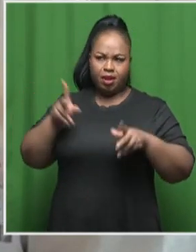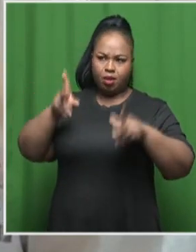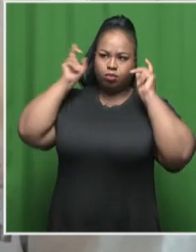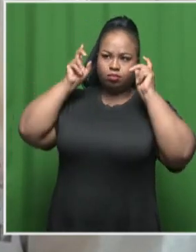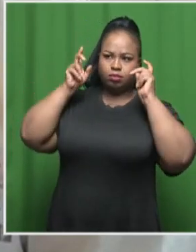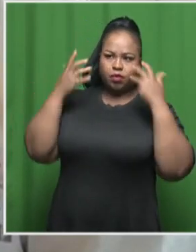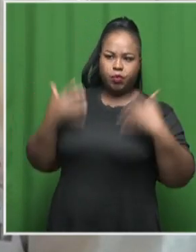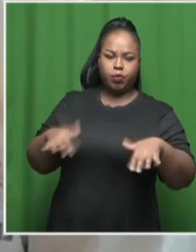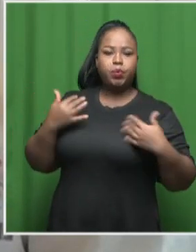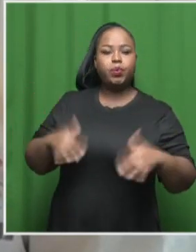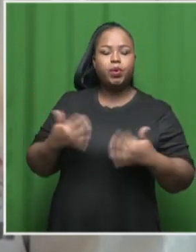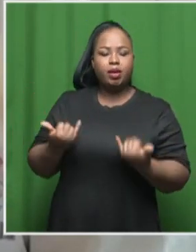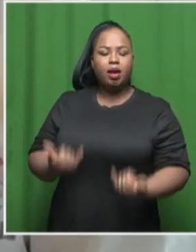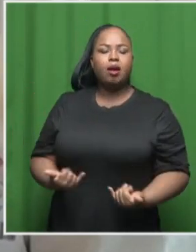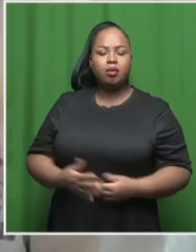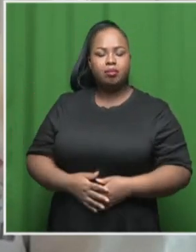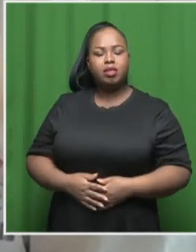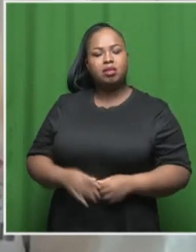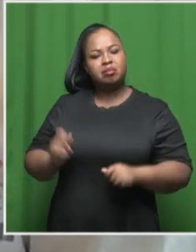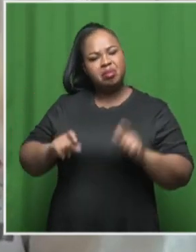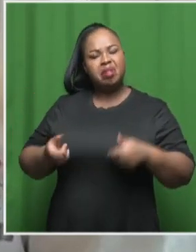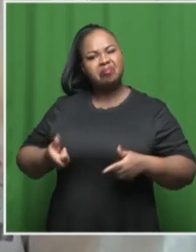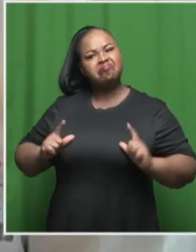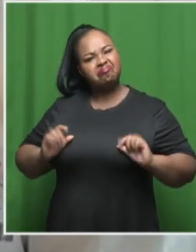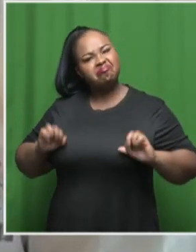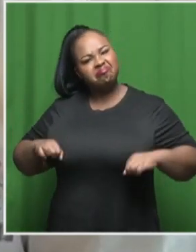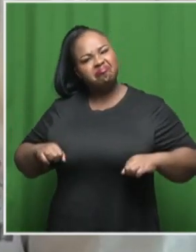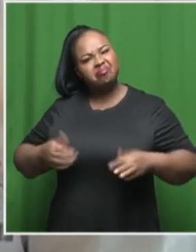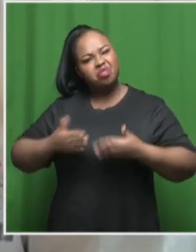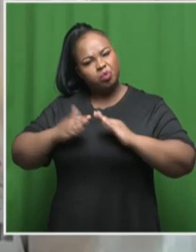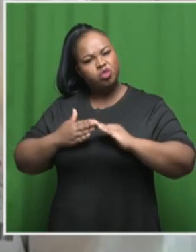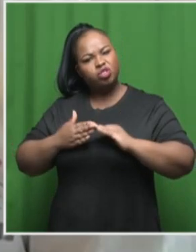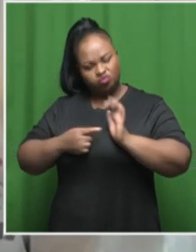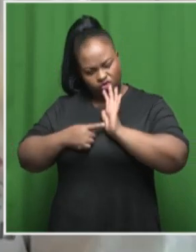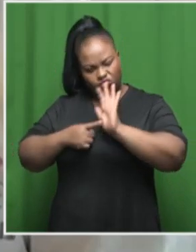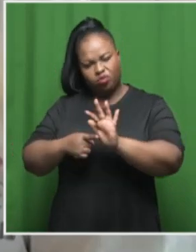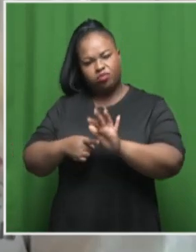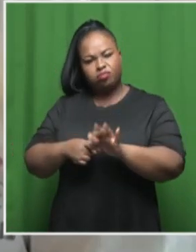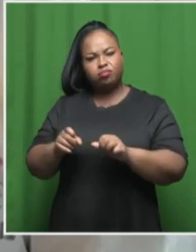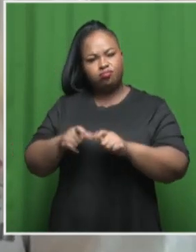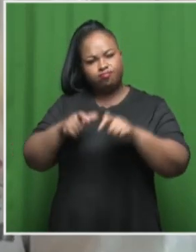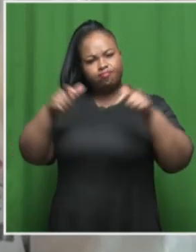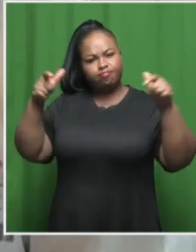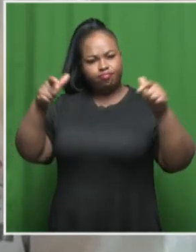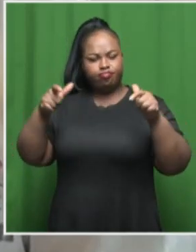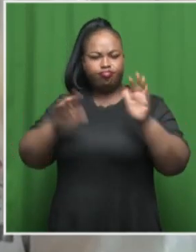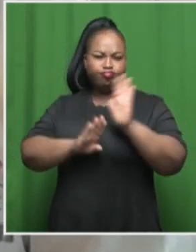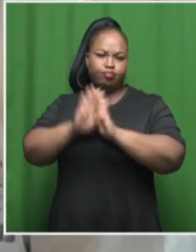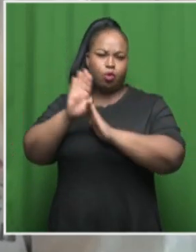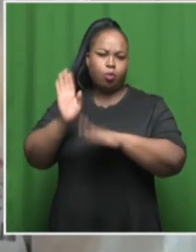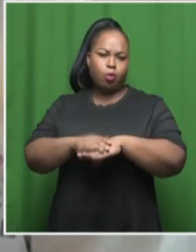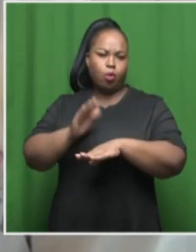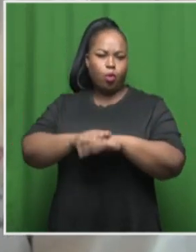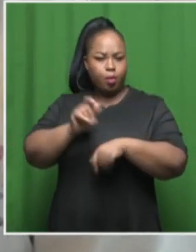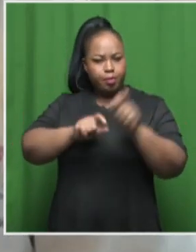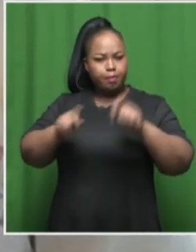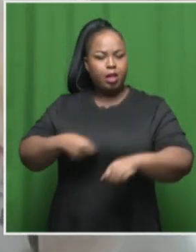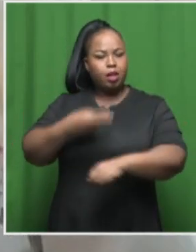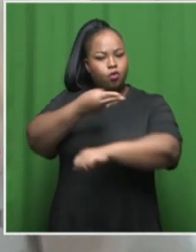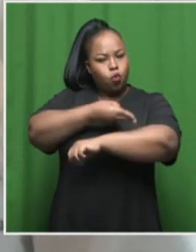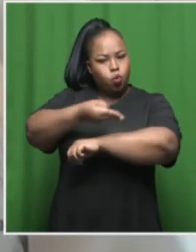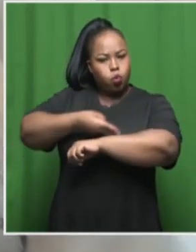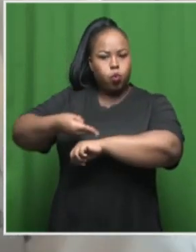of industries, and that's allowed people to, or the community to definitely grow and more people to get tattooed. So